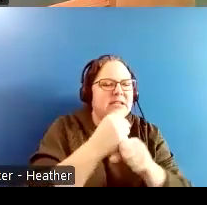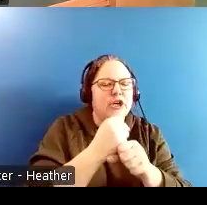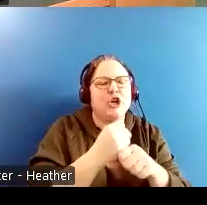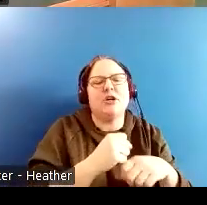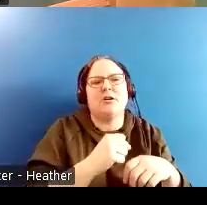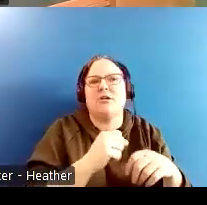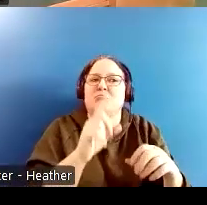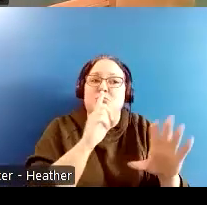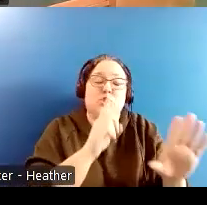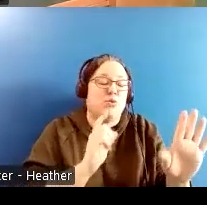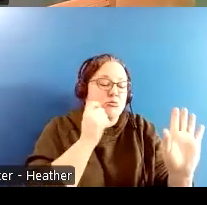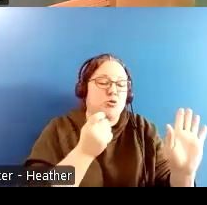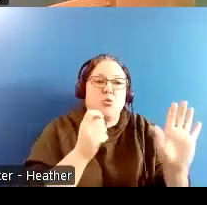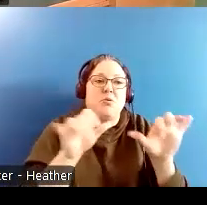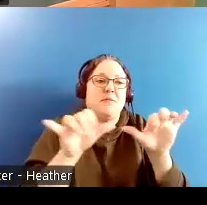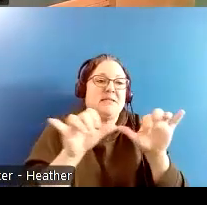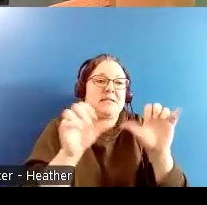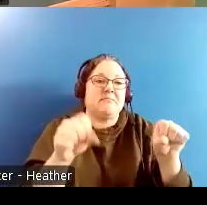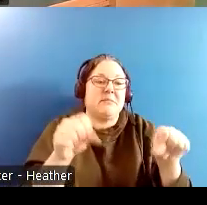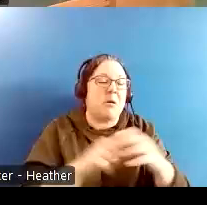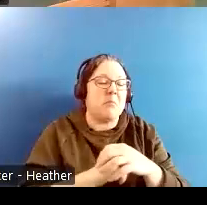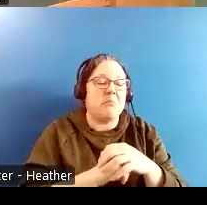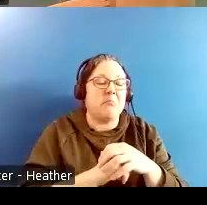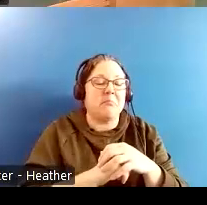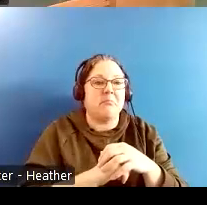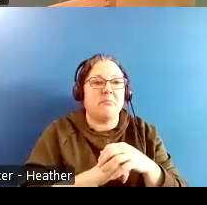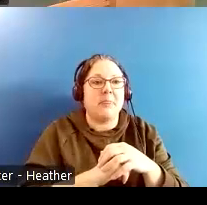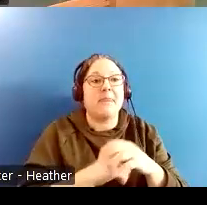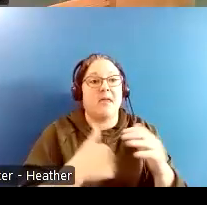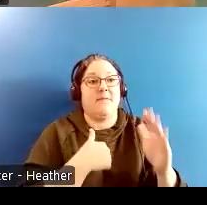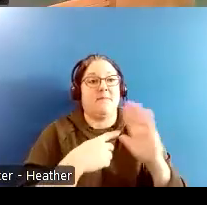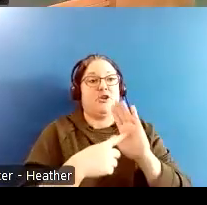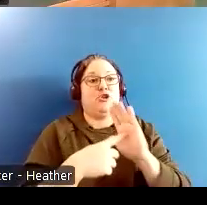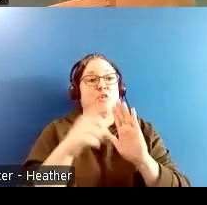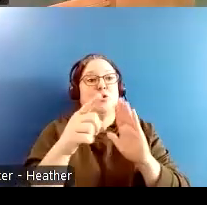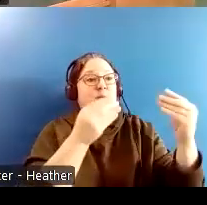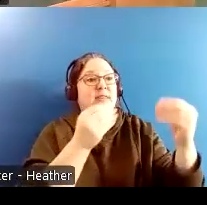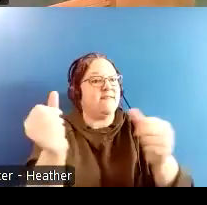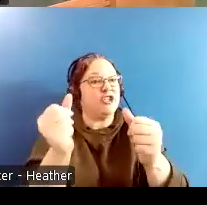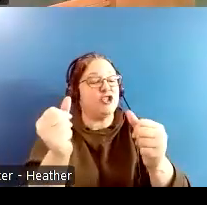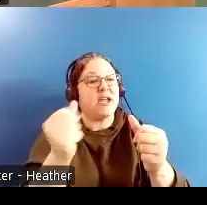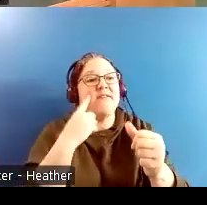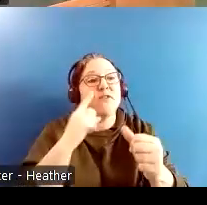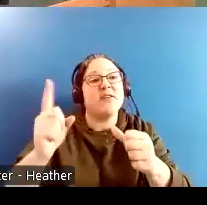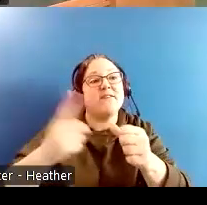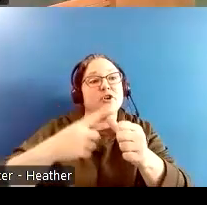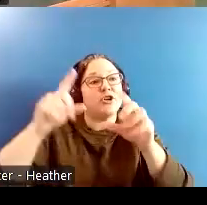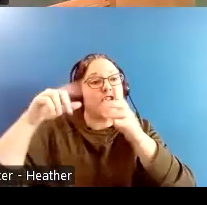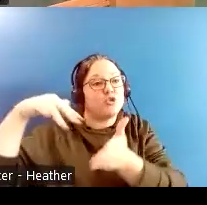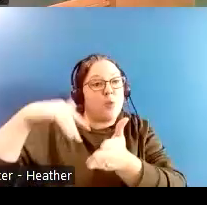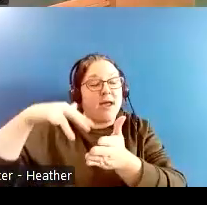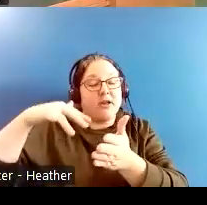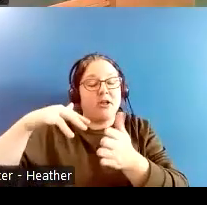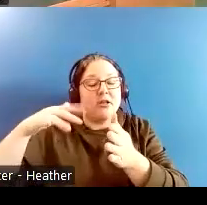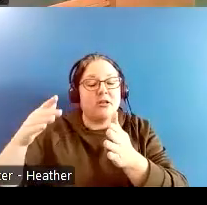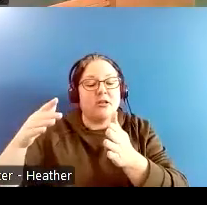totally cool and they're scalable. And but let me show you the efficiency. So in the first trial I mentioned,